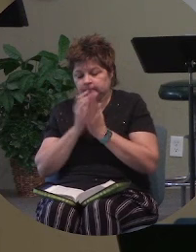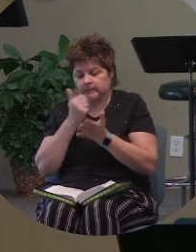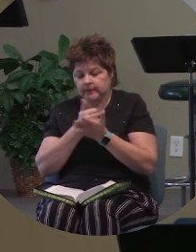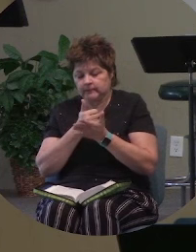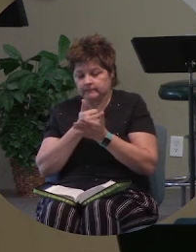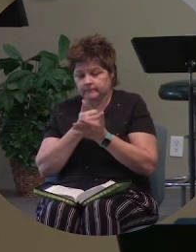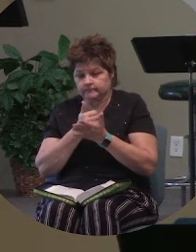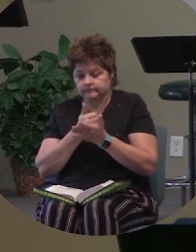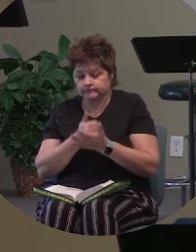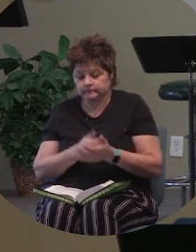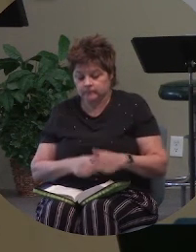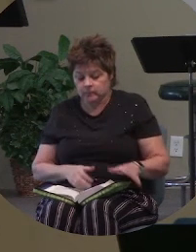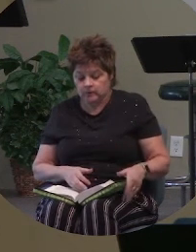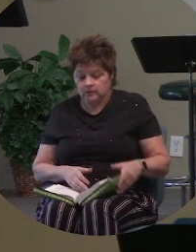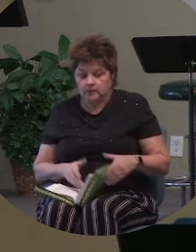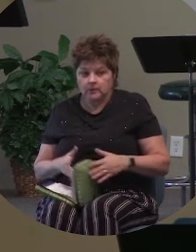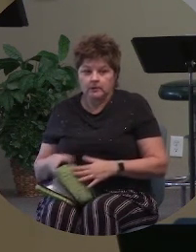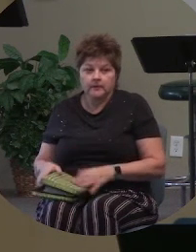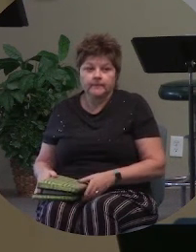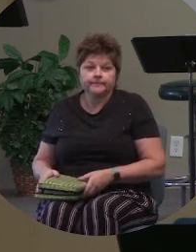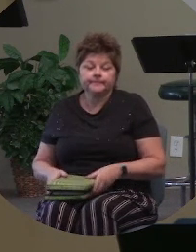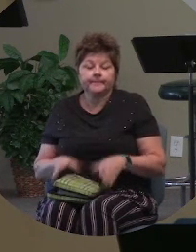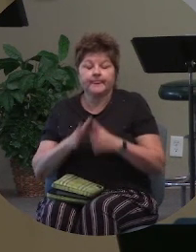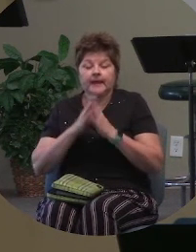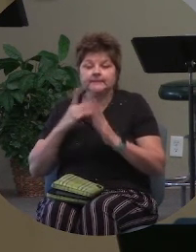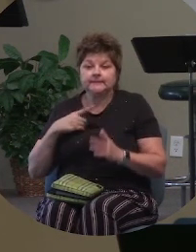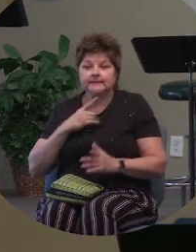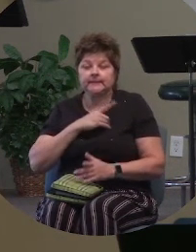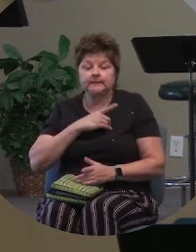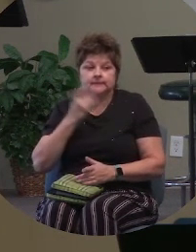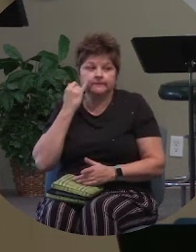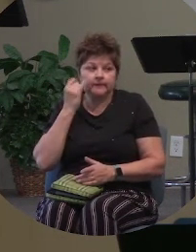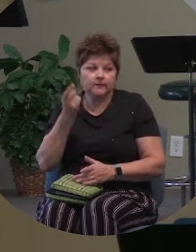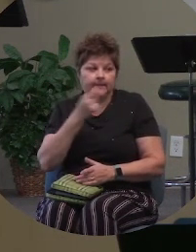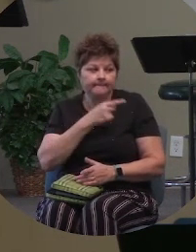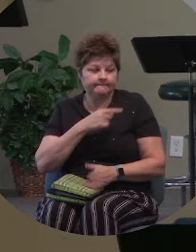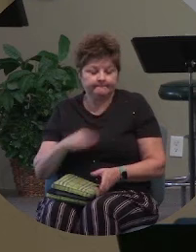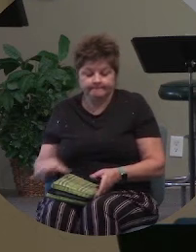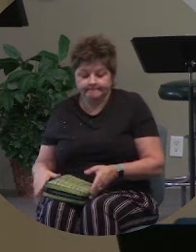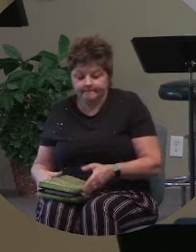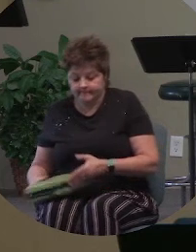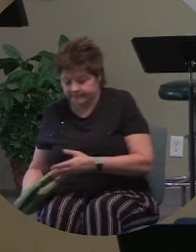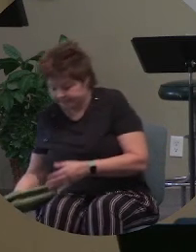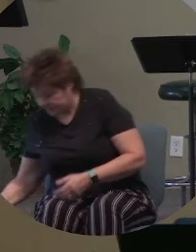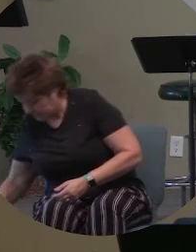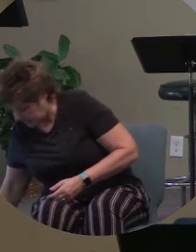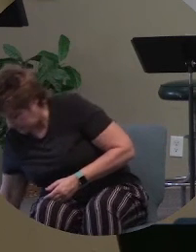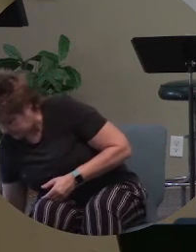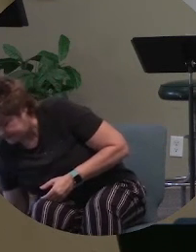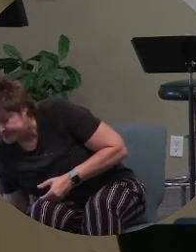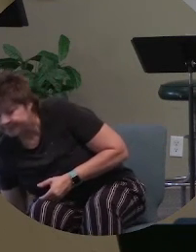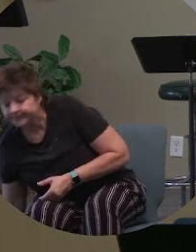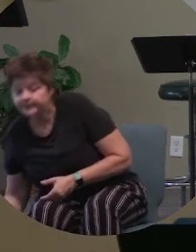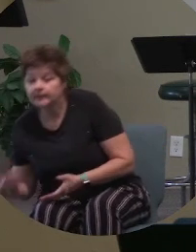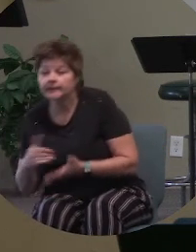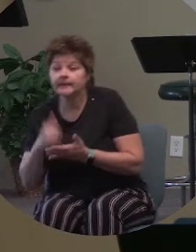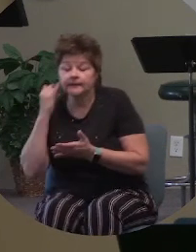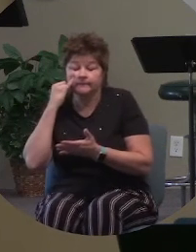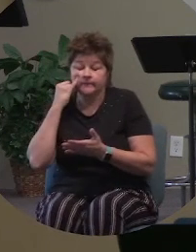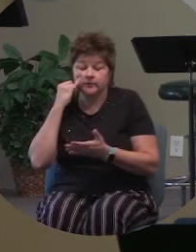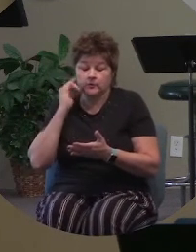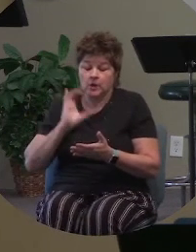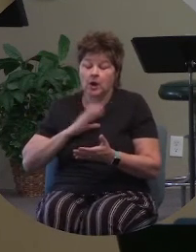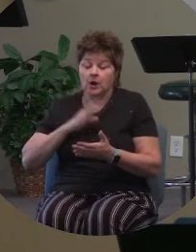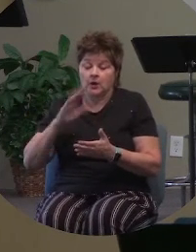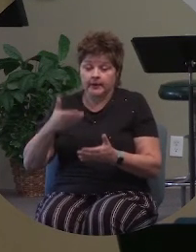Amen. I'm going to ask the deacons if they'll come forward. Again, if you're our guest this morning and